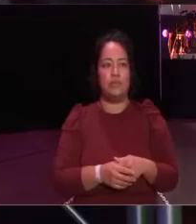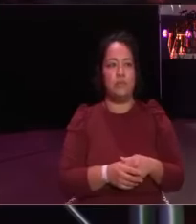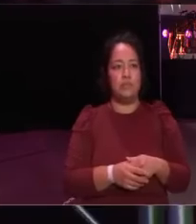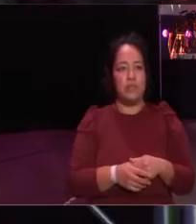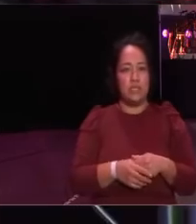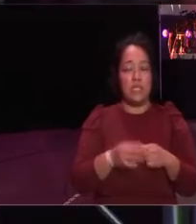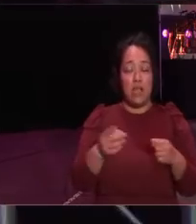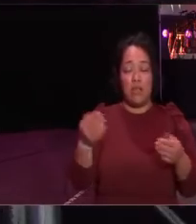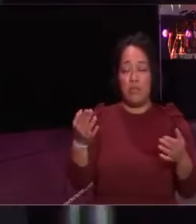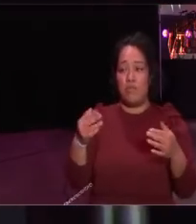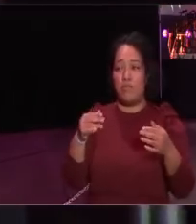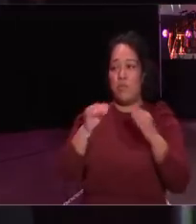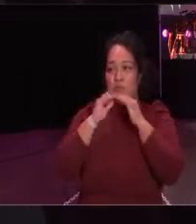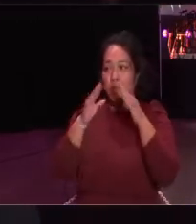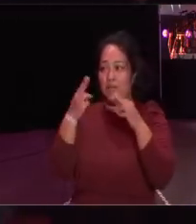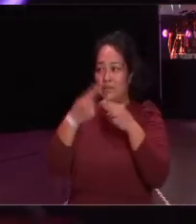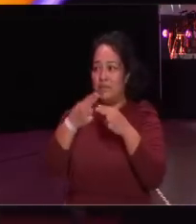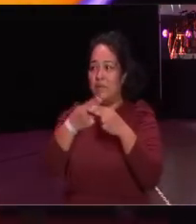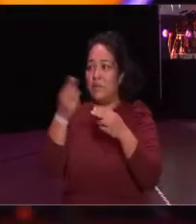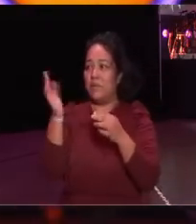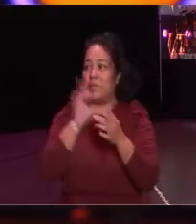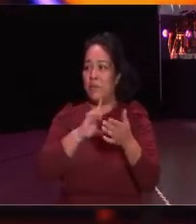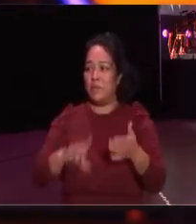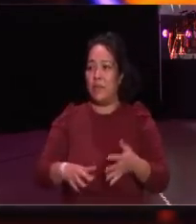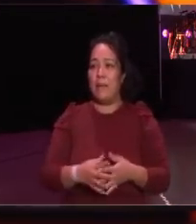Señor. Someone bless the name of the Lord.